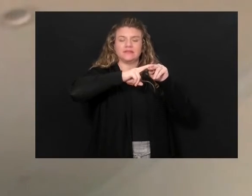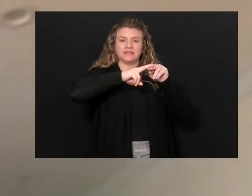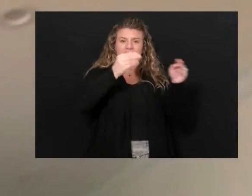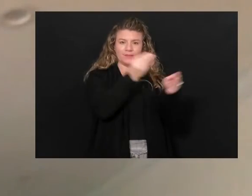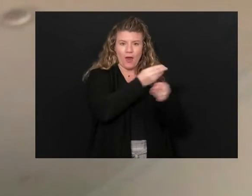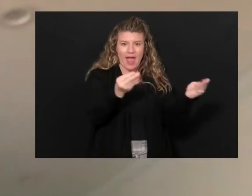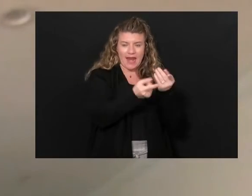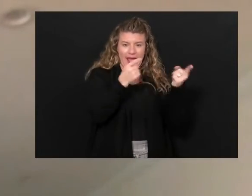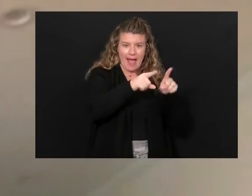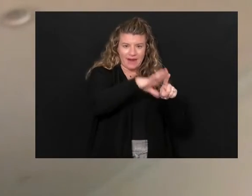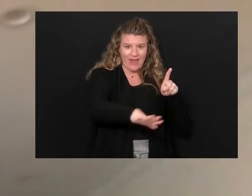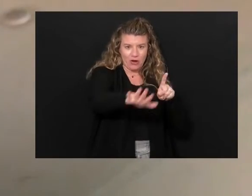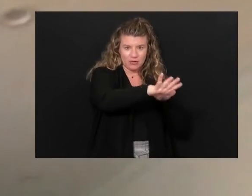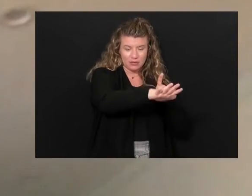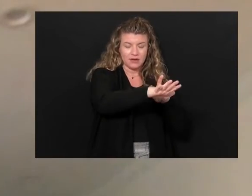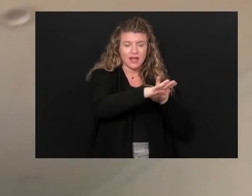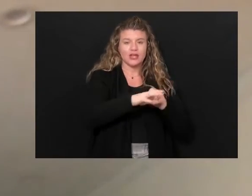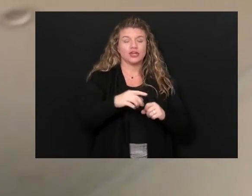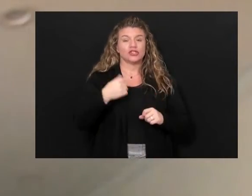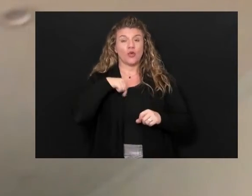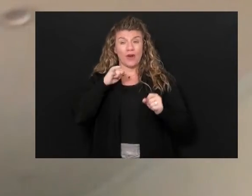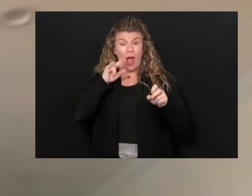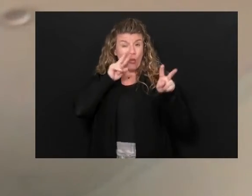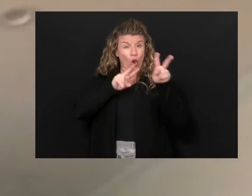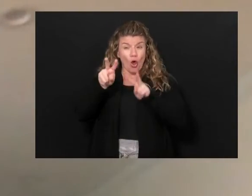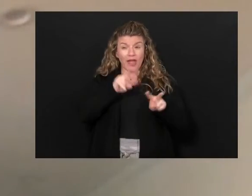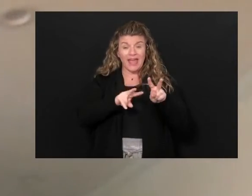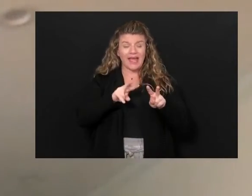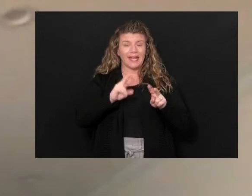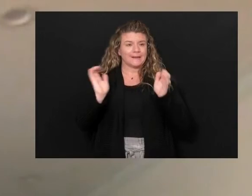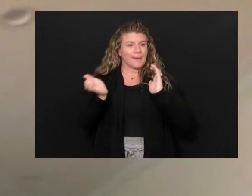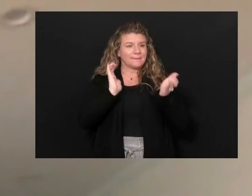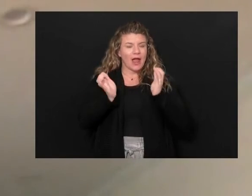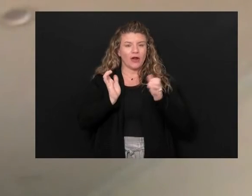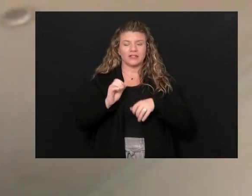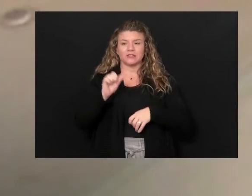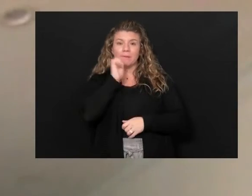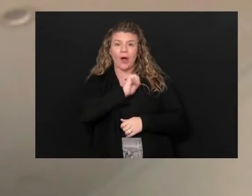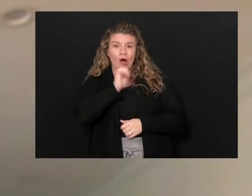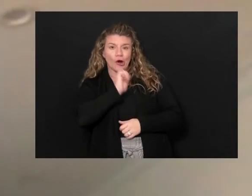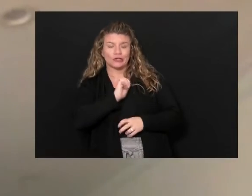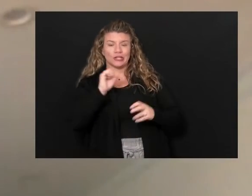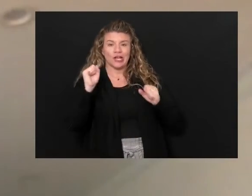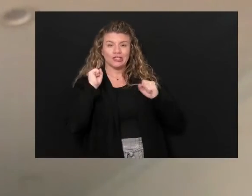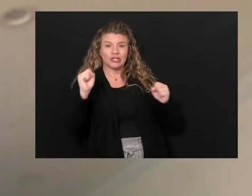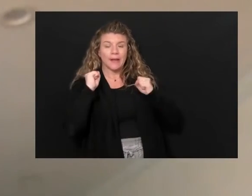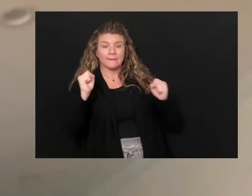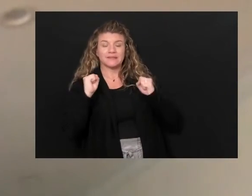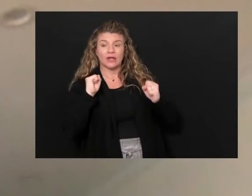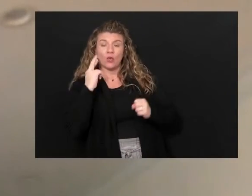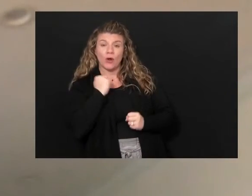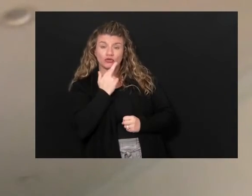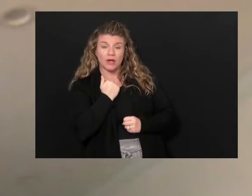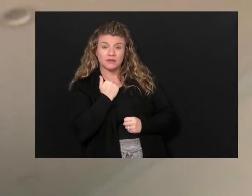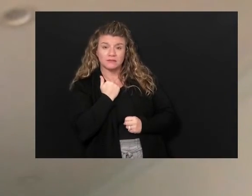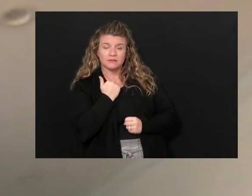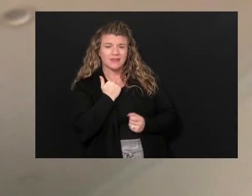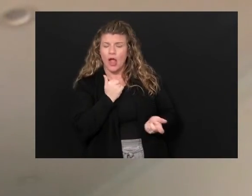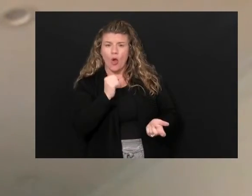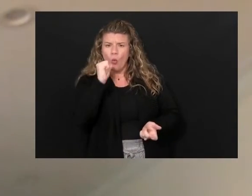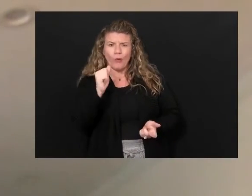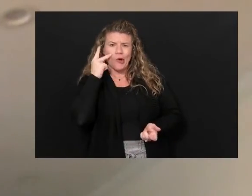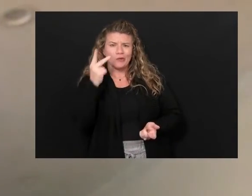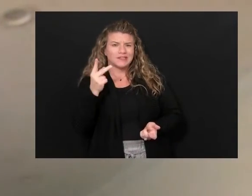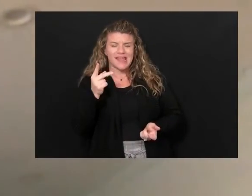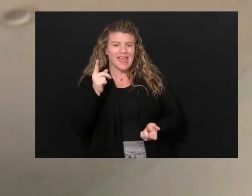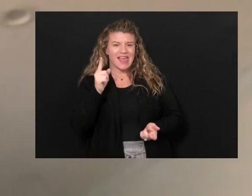spread inside of them. And as we look for bars and churches, bars and gyms and restaurants, we don't see them